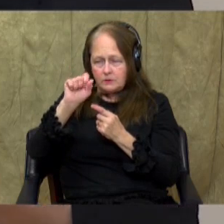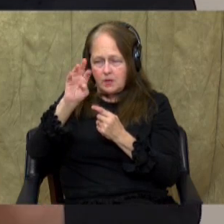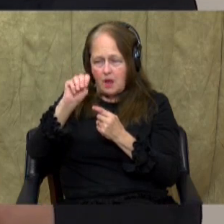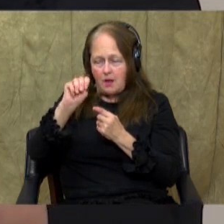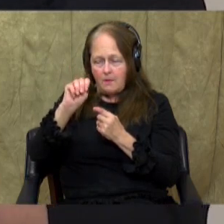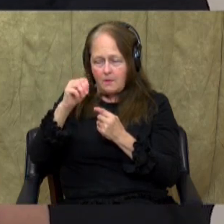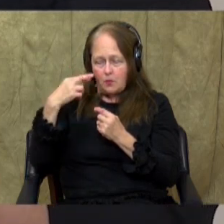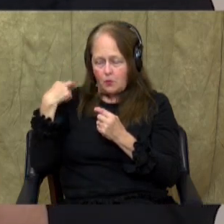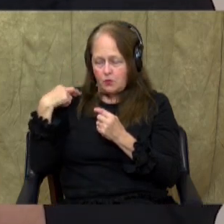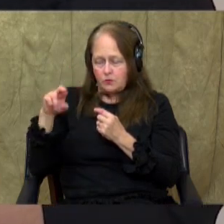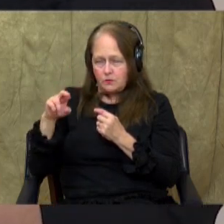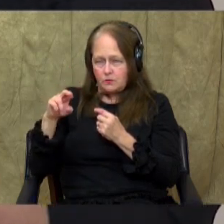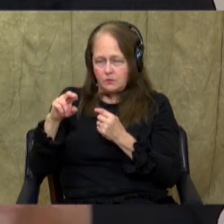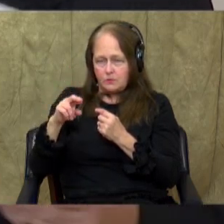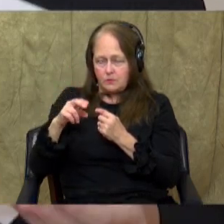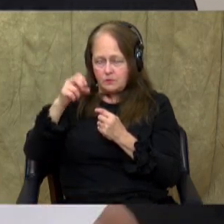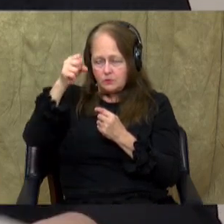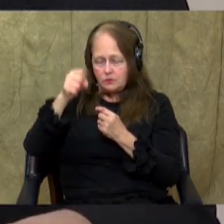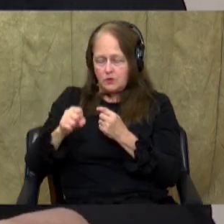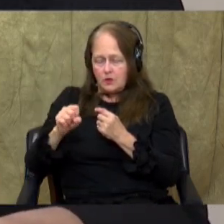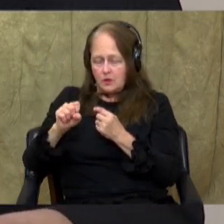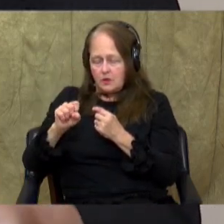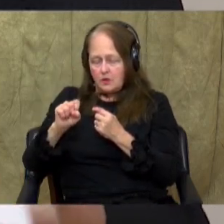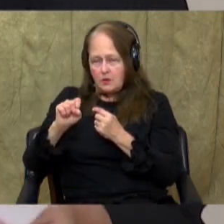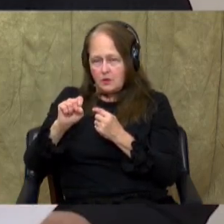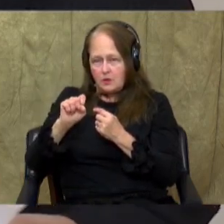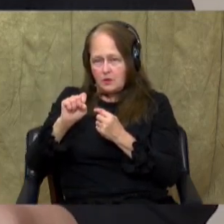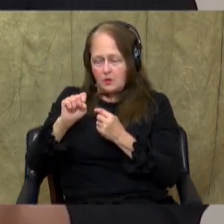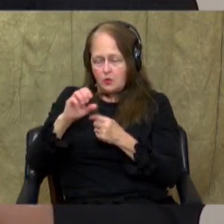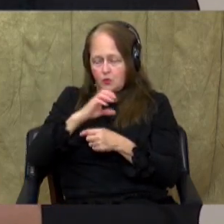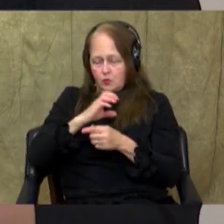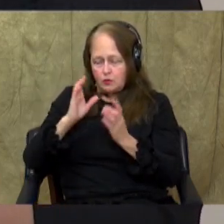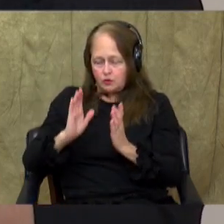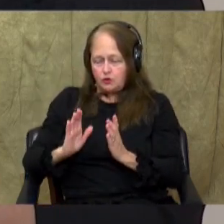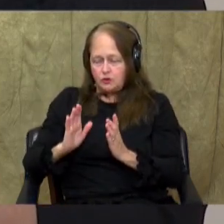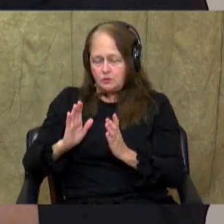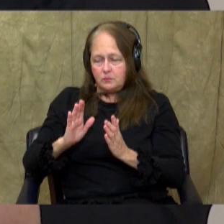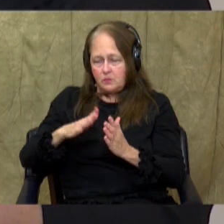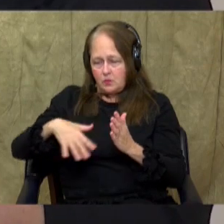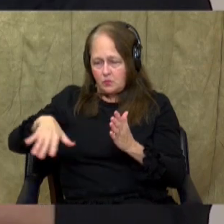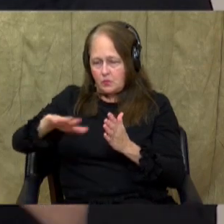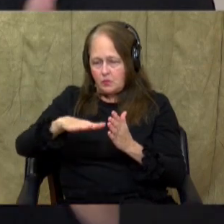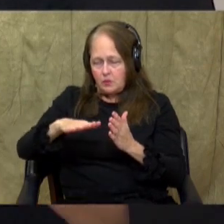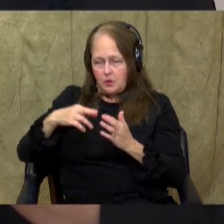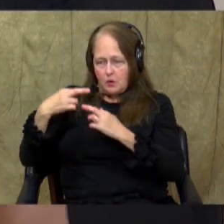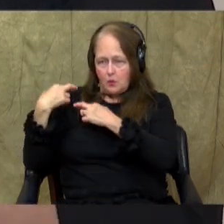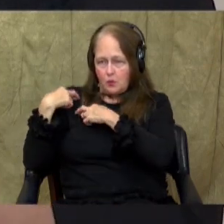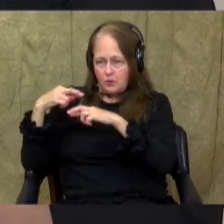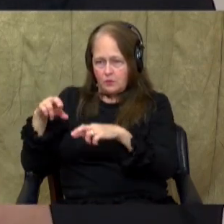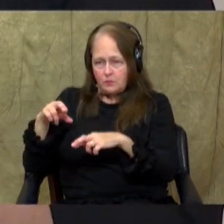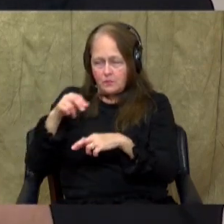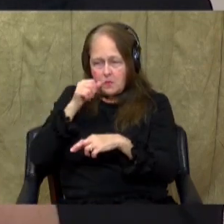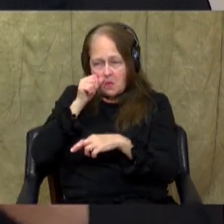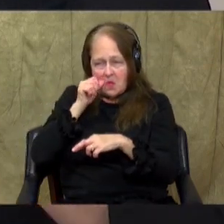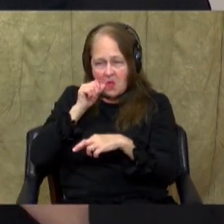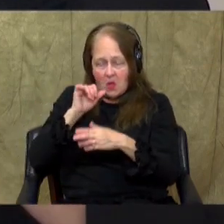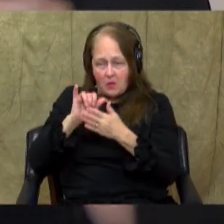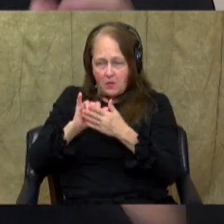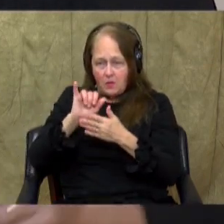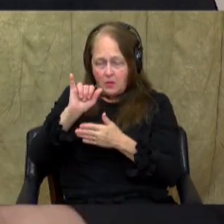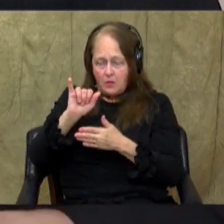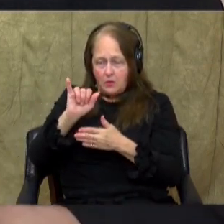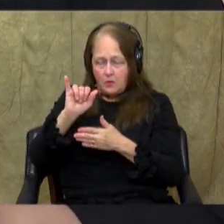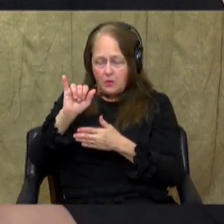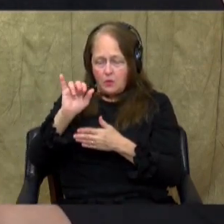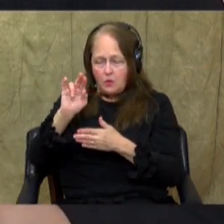in sub-Saharan Africa, there's a mix of religions, Christianity and local religions. And then Collins mentioned the Uganda